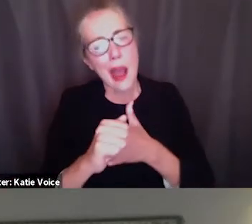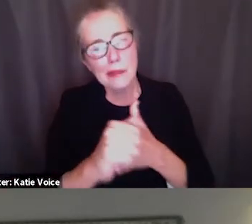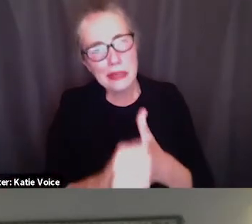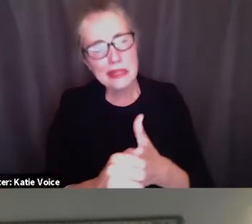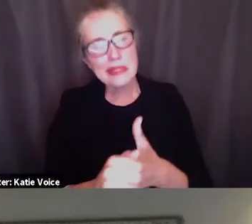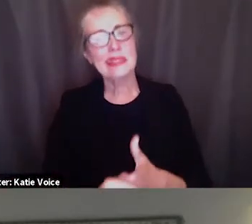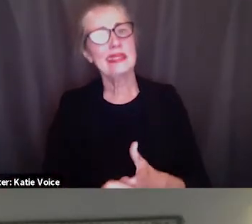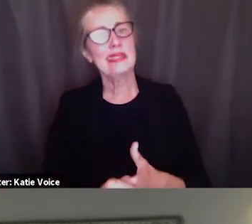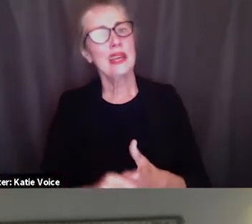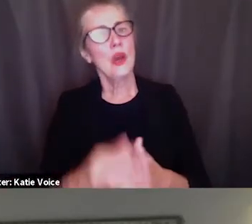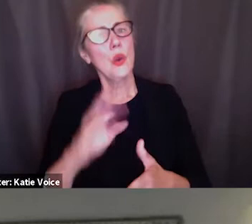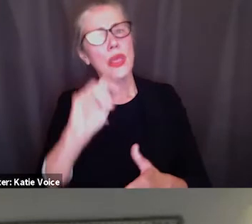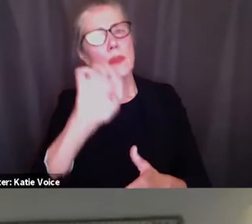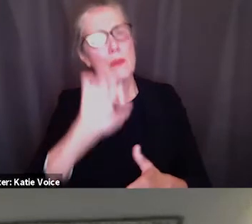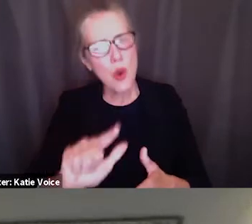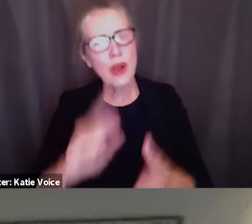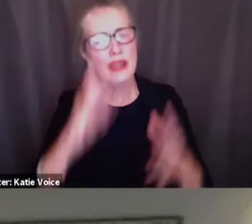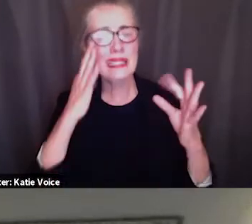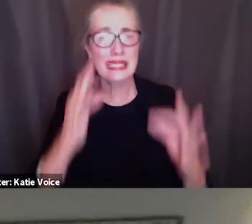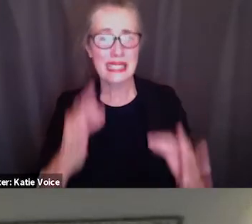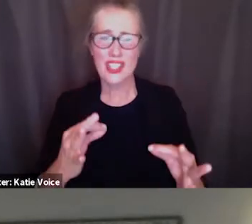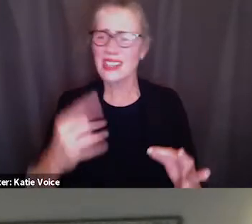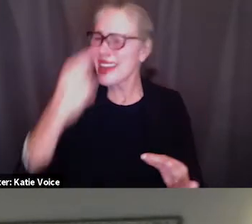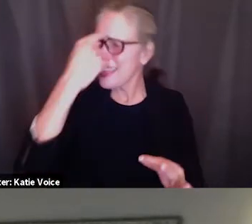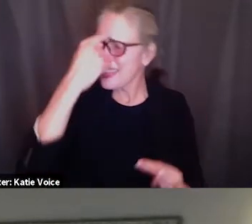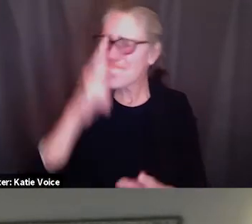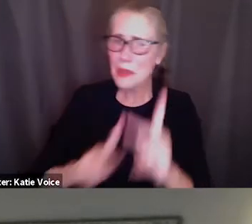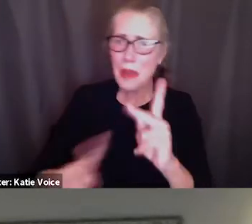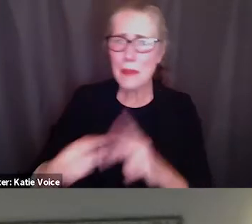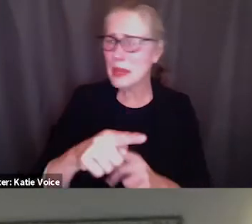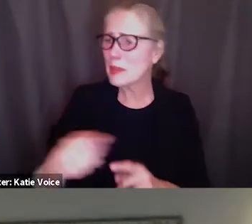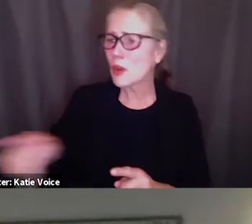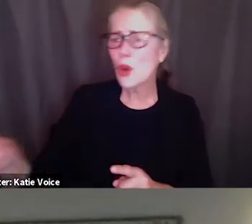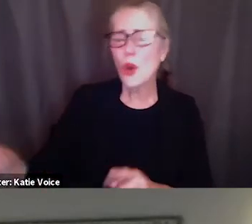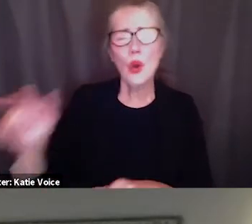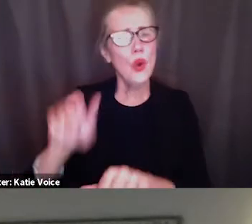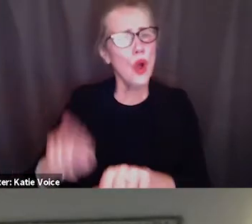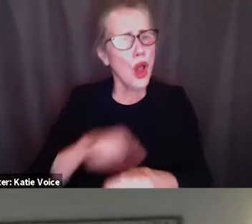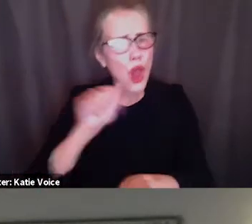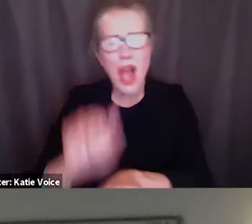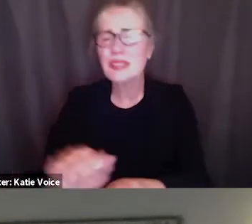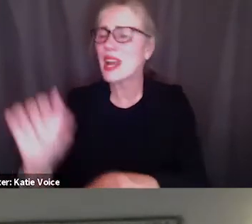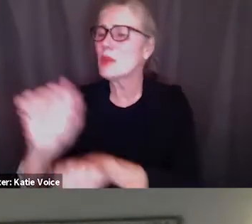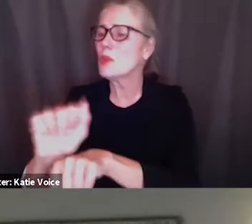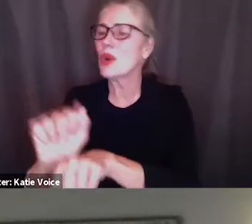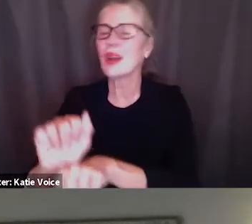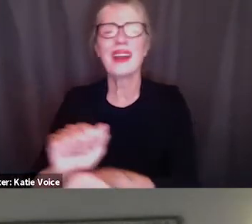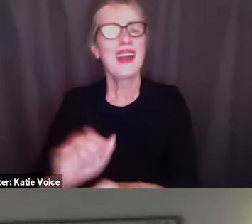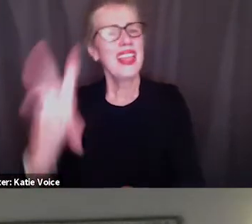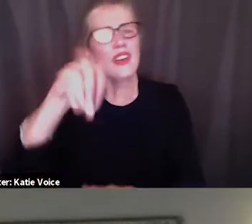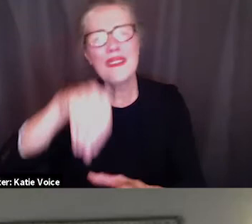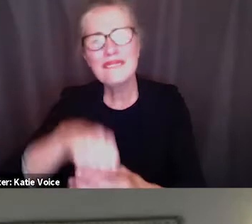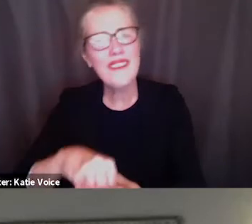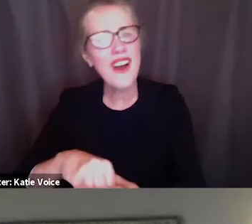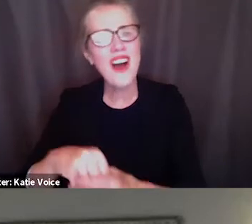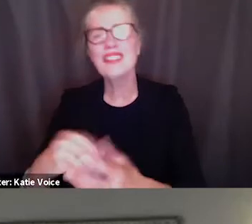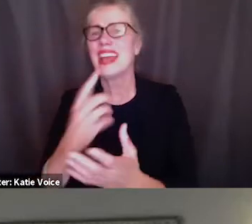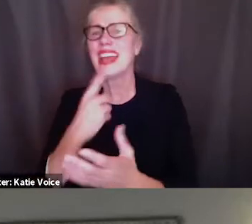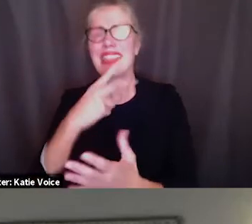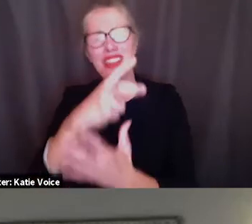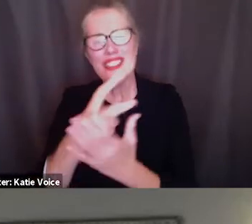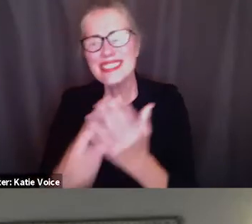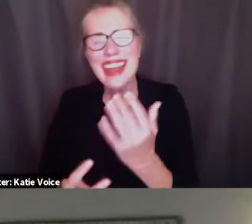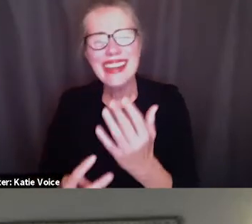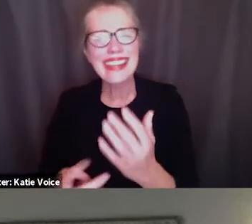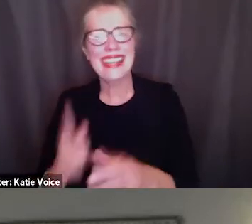hardworking, dedicated employees and not succumb to pressures from above. Do the right thing and allow